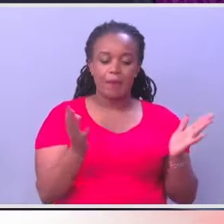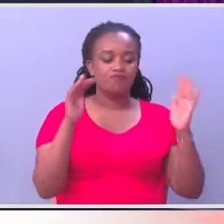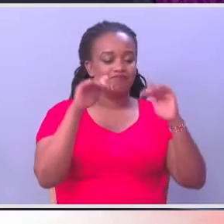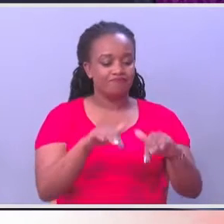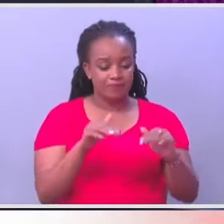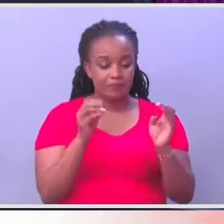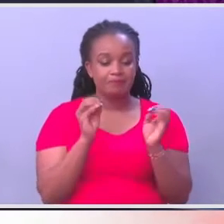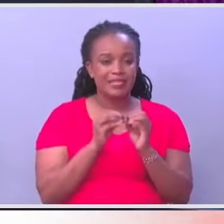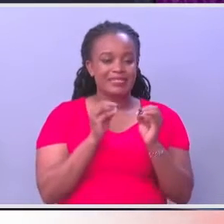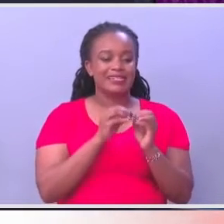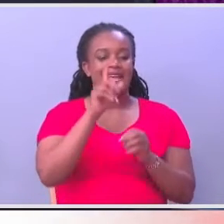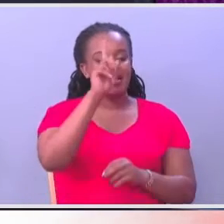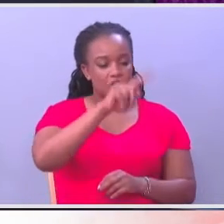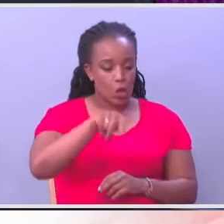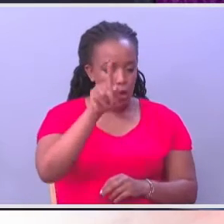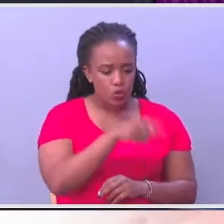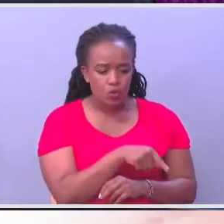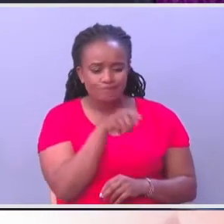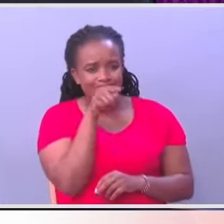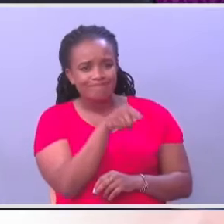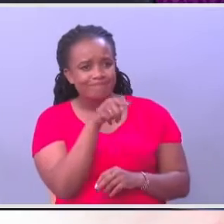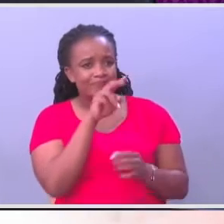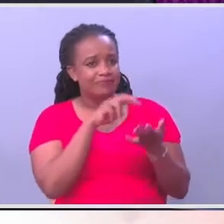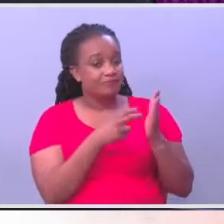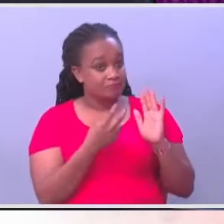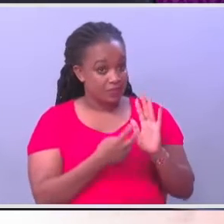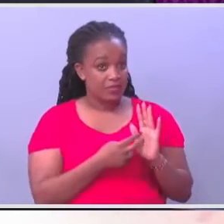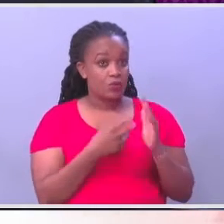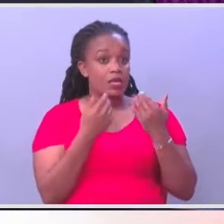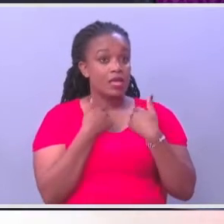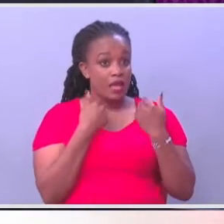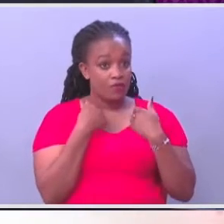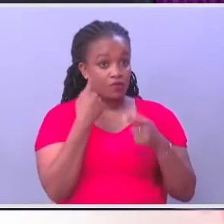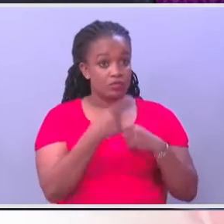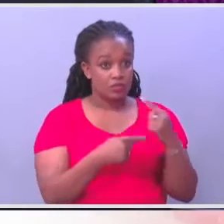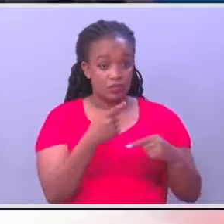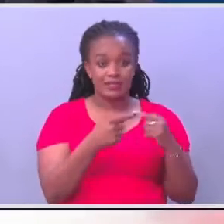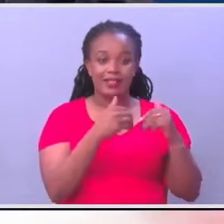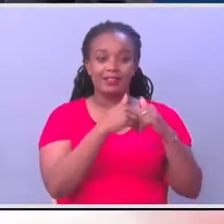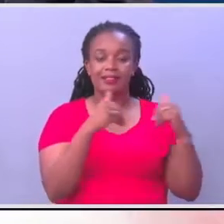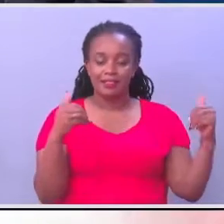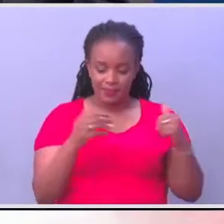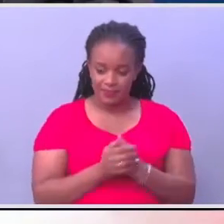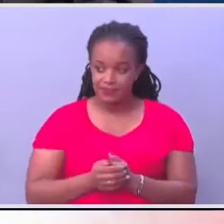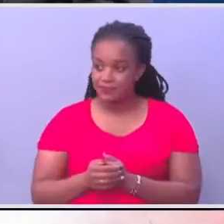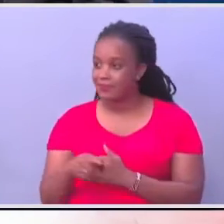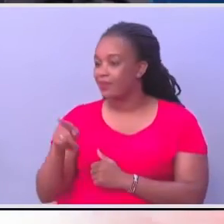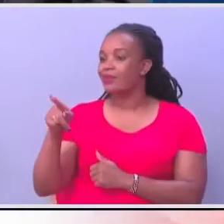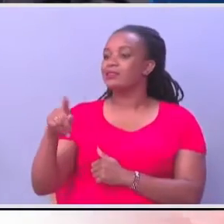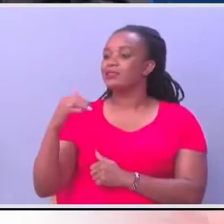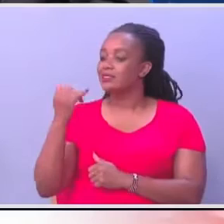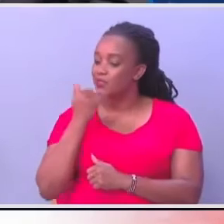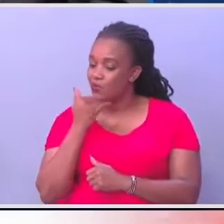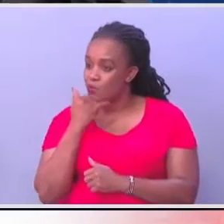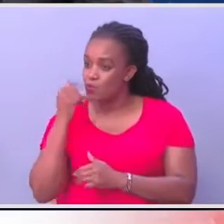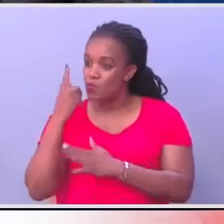quote, null and void. Does this deepen the already existing division in that party? It is null and void. And I've told you that what was